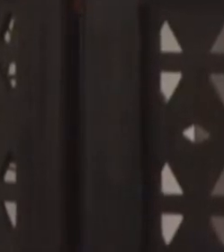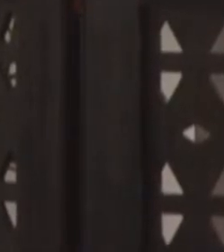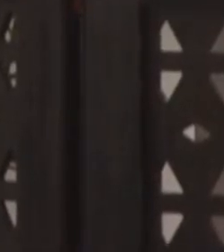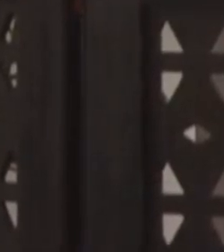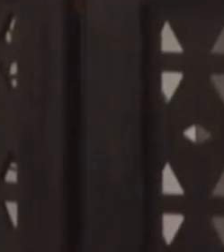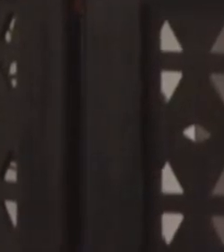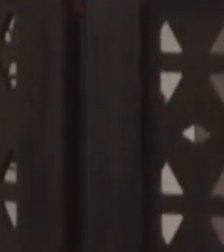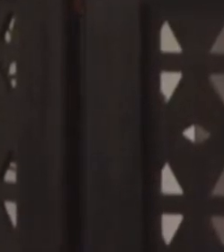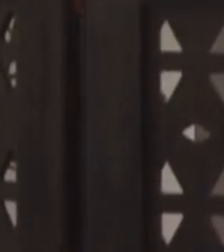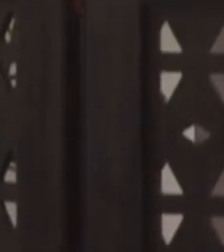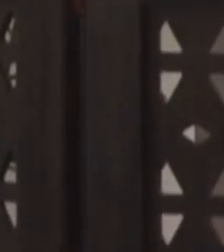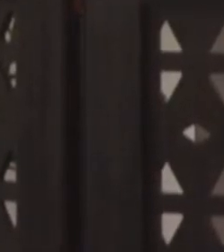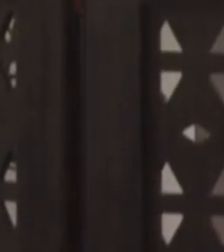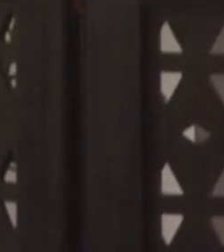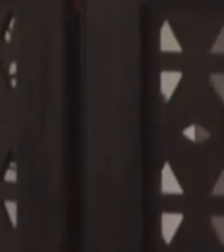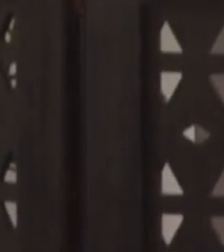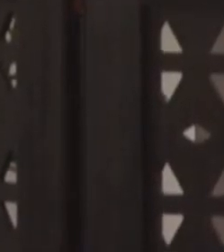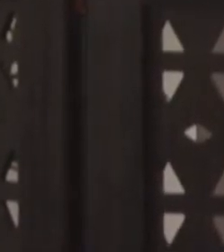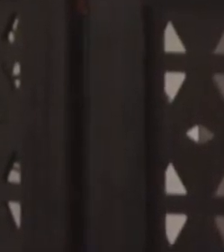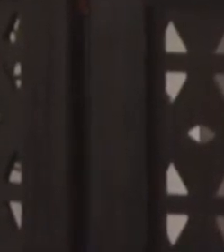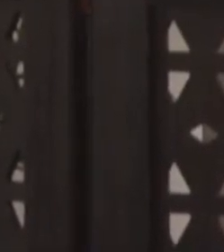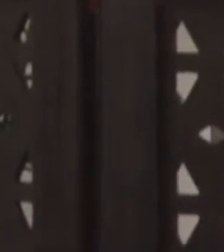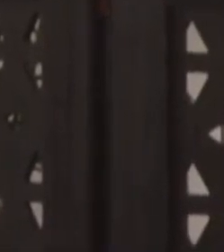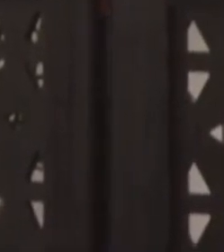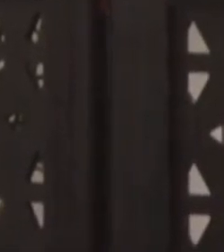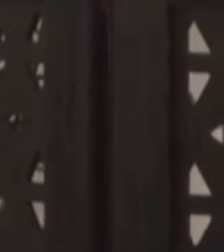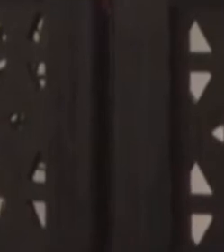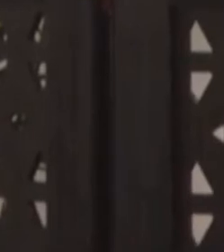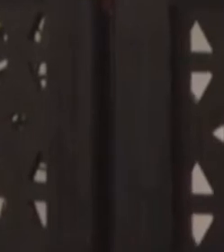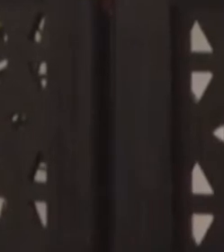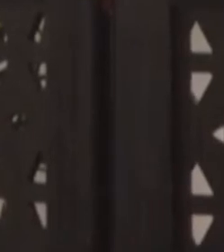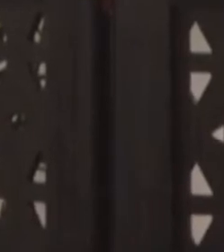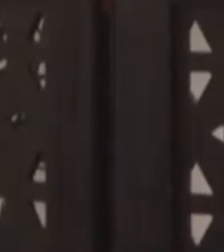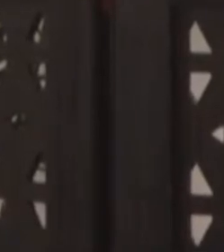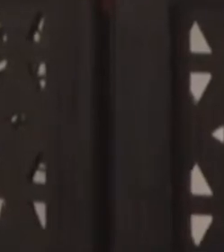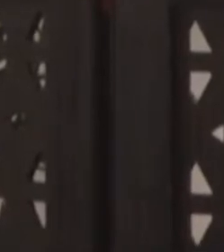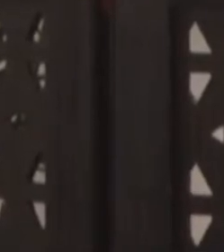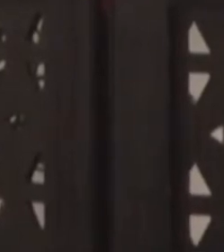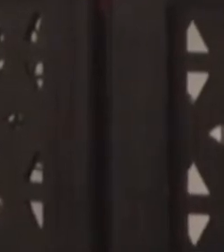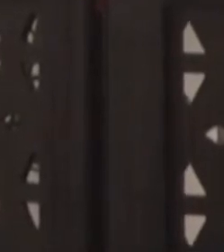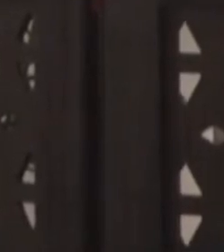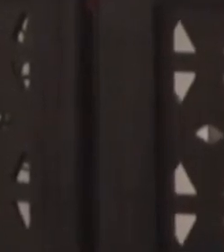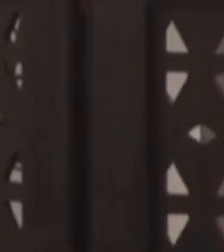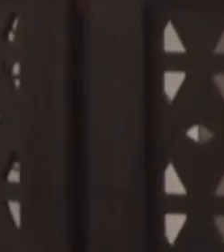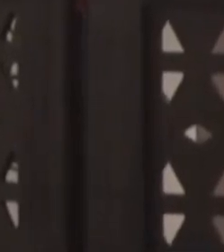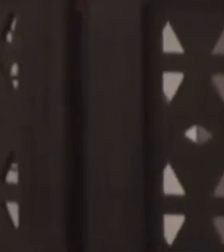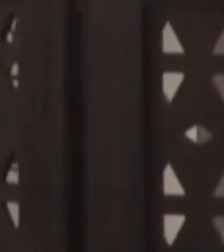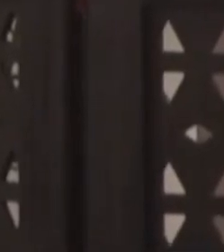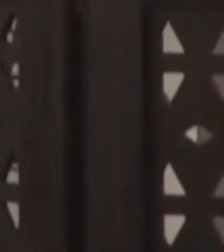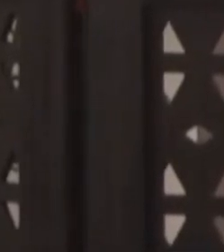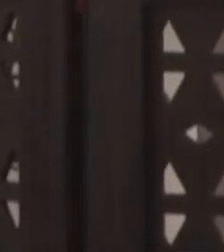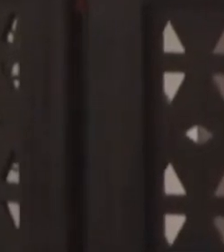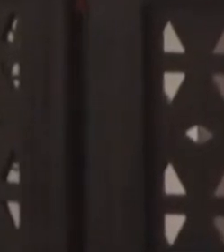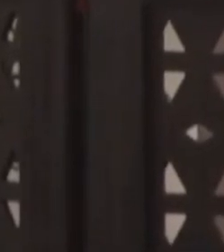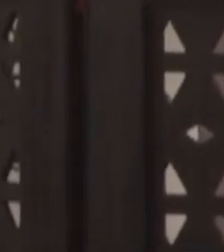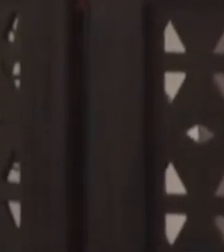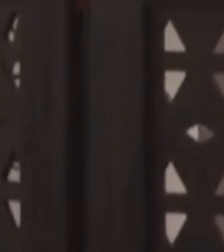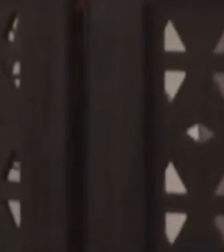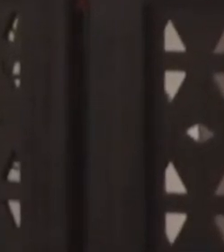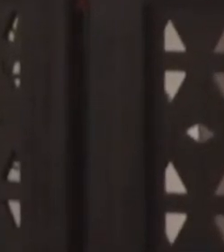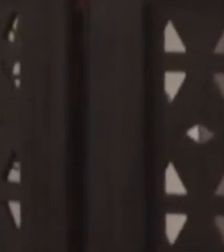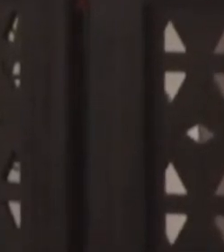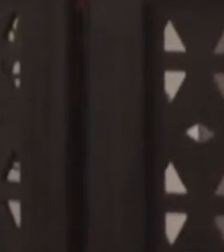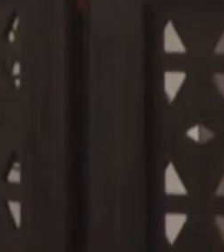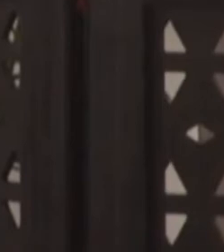Antonde specifically, there are very many men who will just sell their land without informing their women, who will just sell property